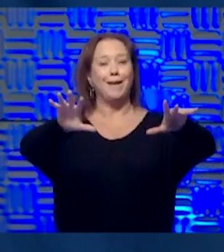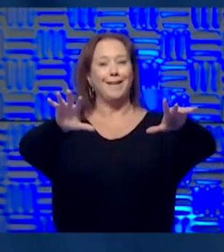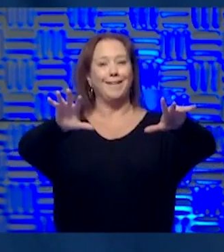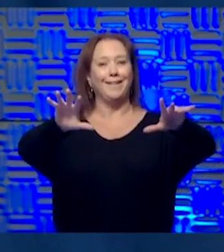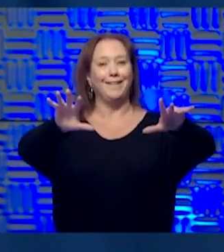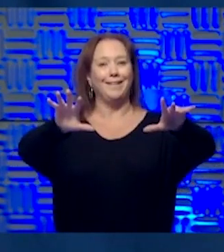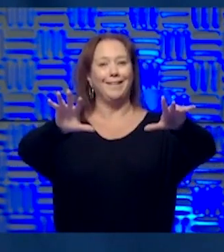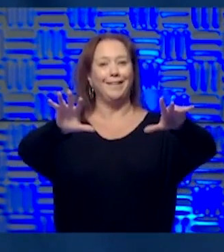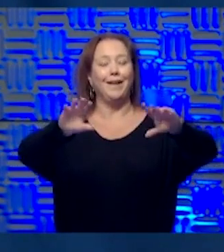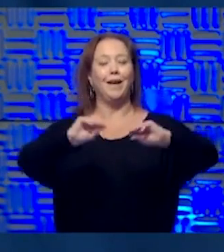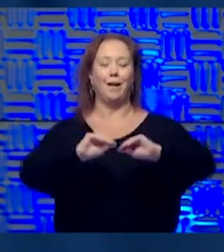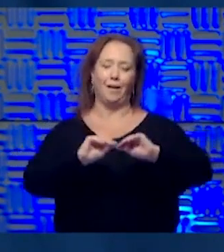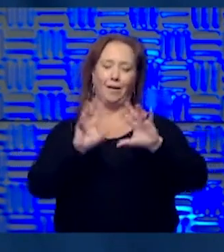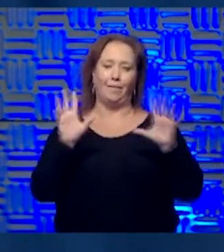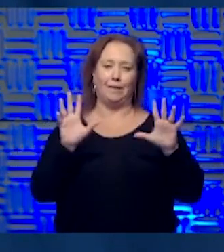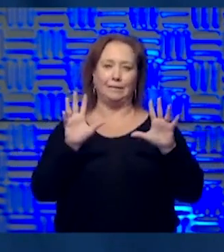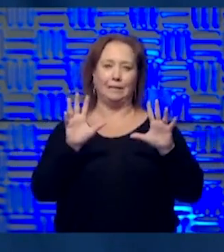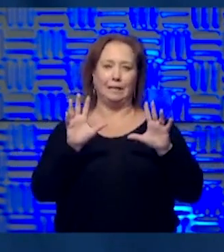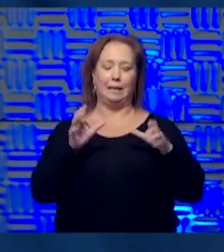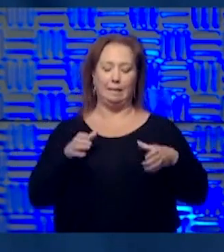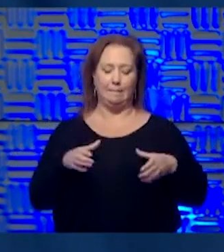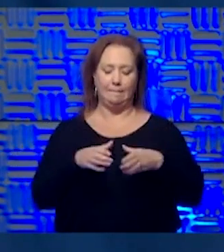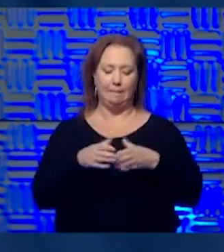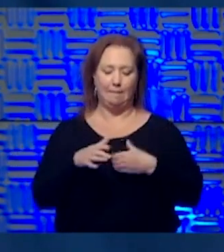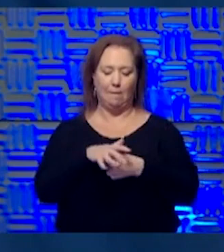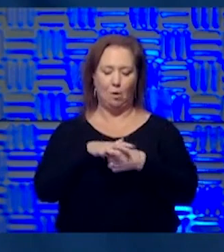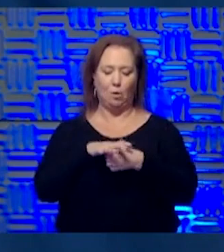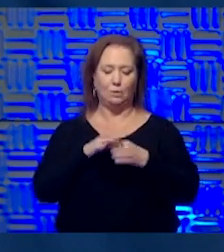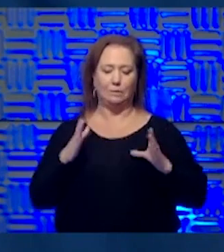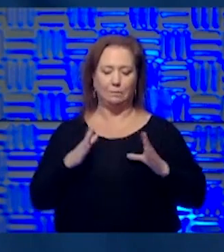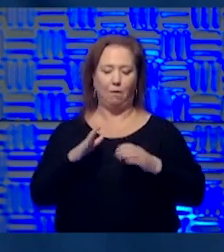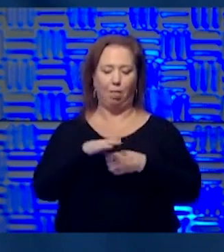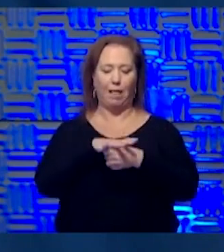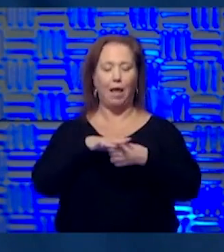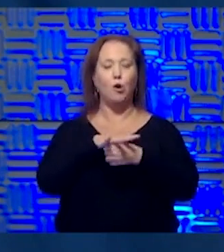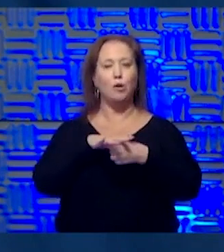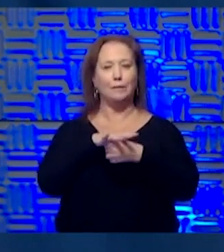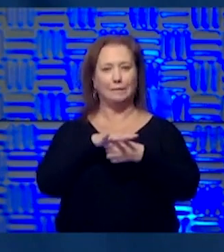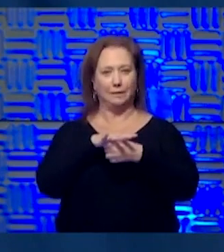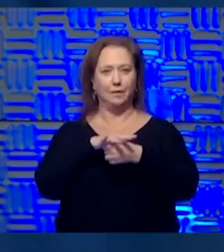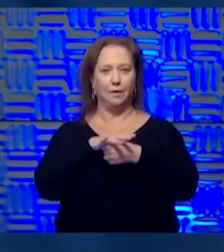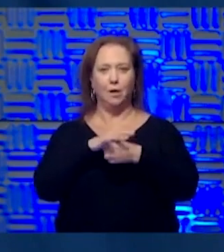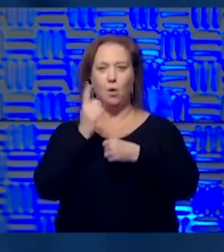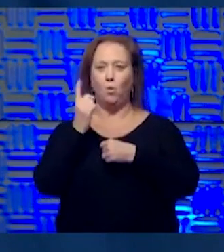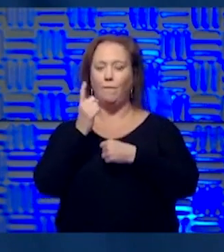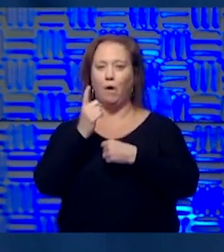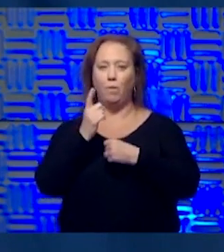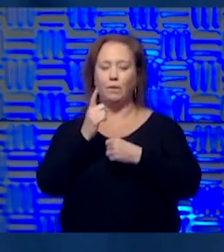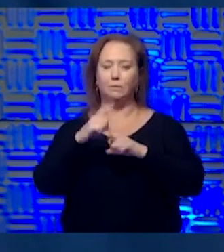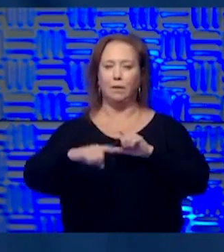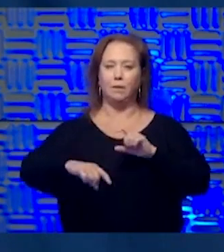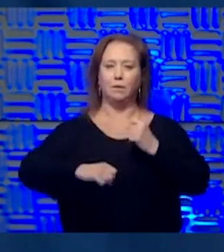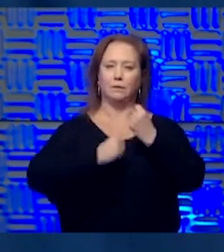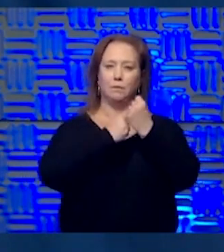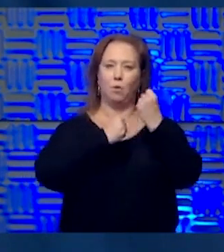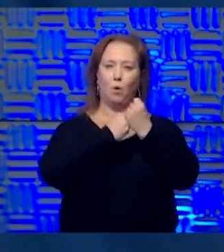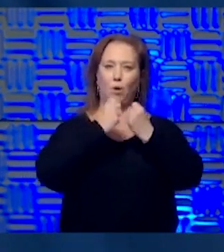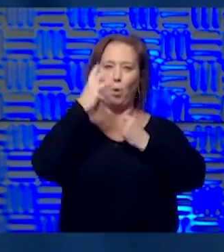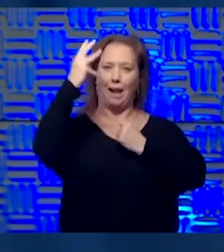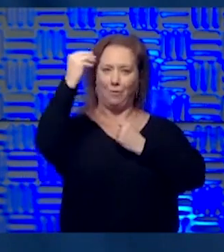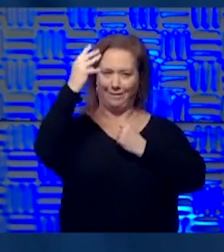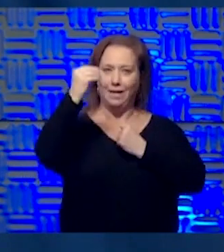obviously confined spaces, so smaller area. So certainly we've always been a proponent of doing outdoor